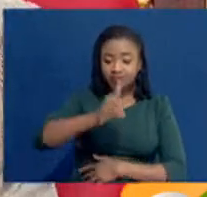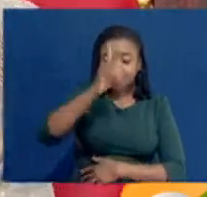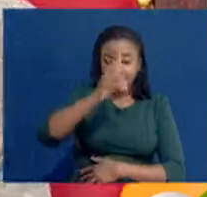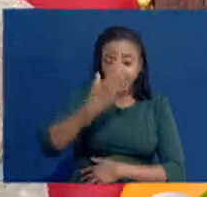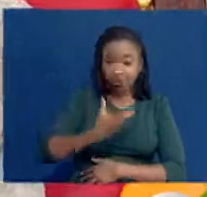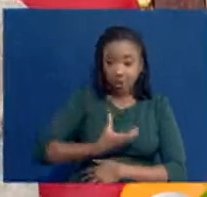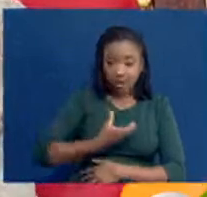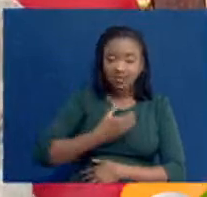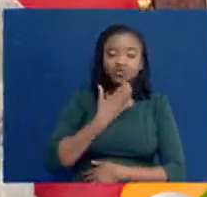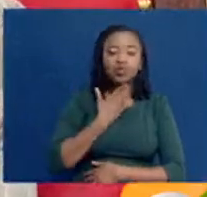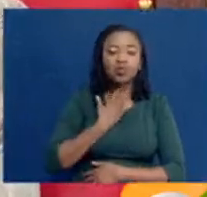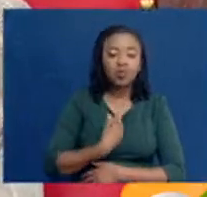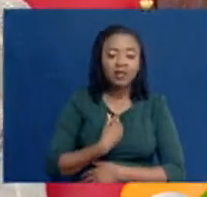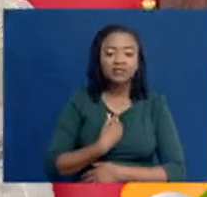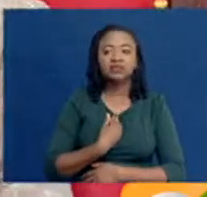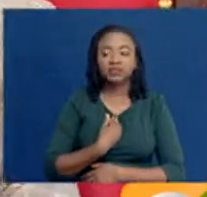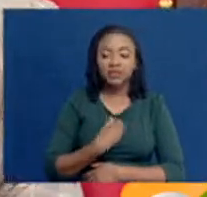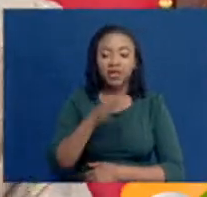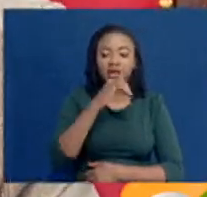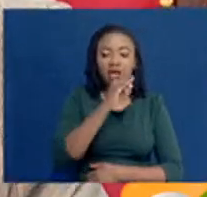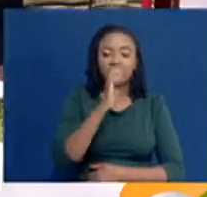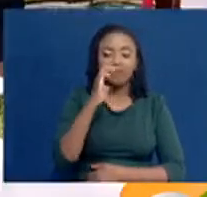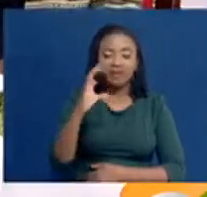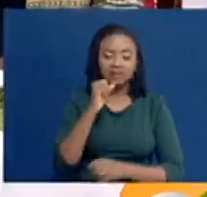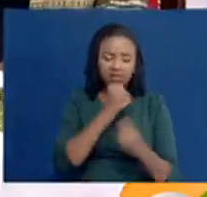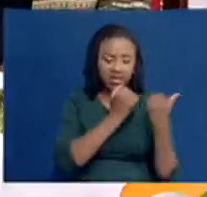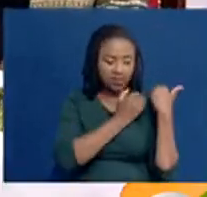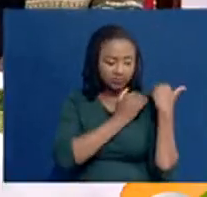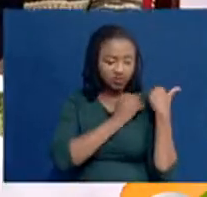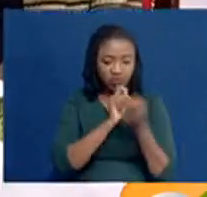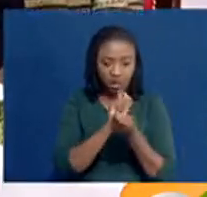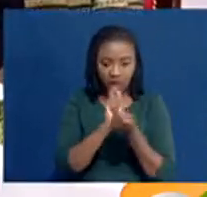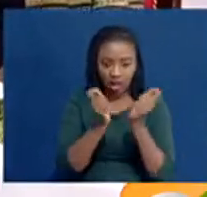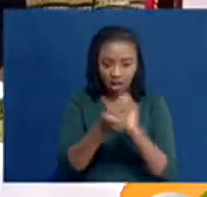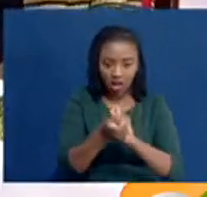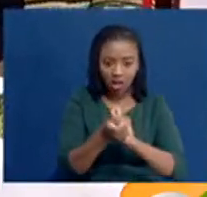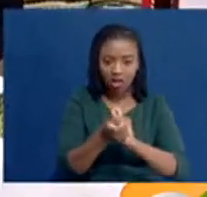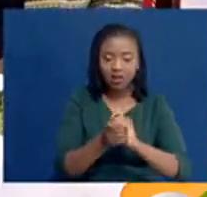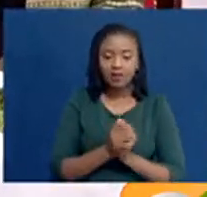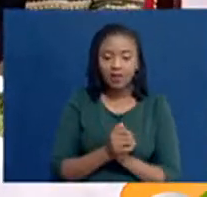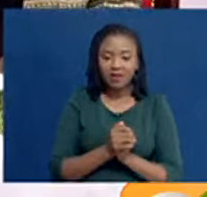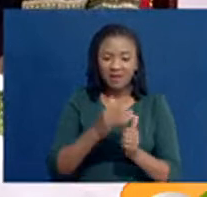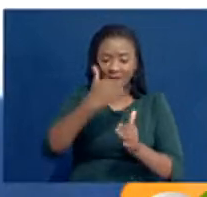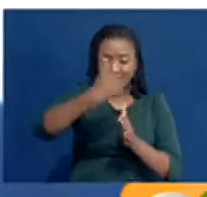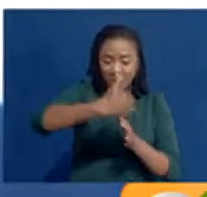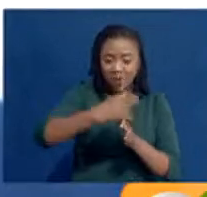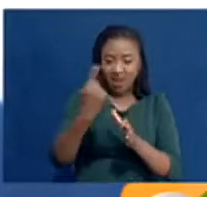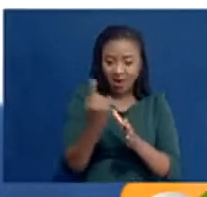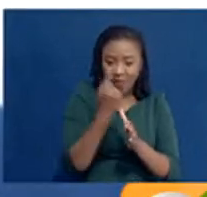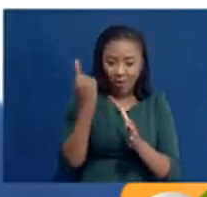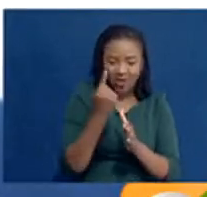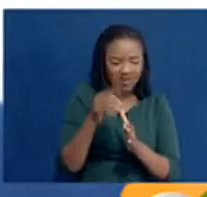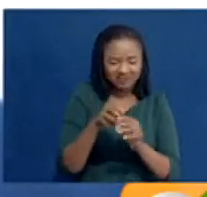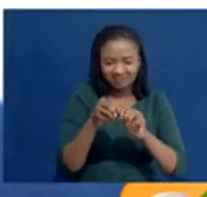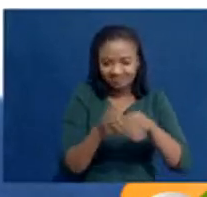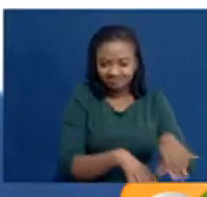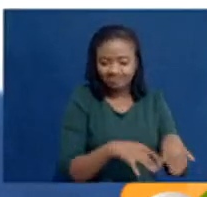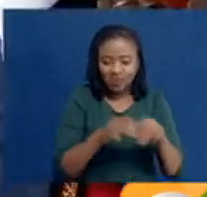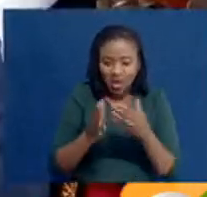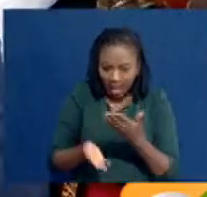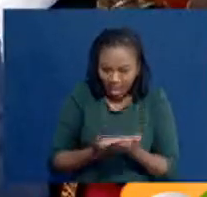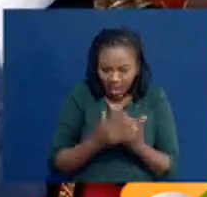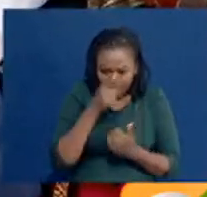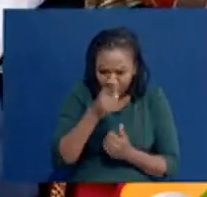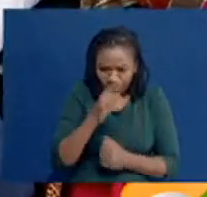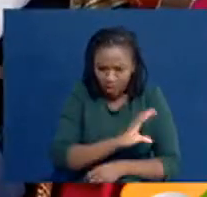things wanted the roles of the polls body IEBC amended to expand that of the boundary delimitation so that the commission can focus its